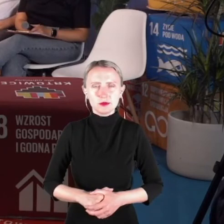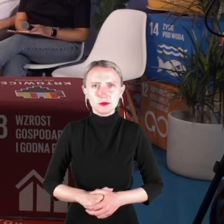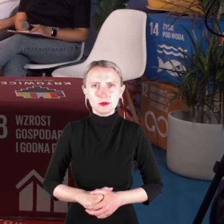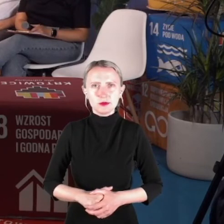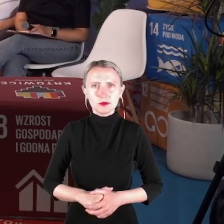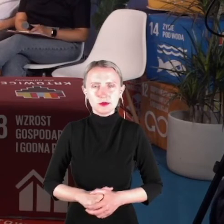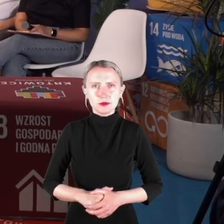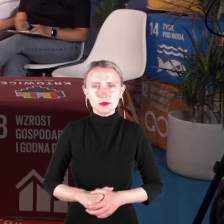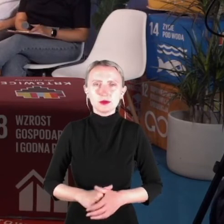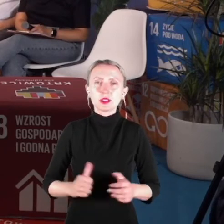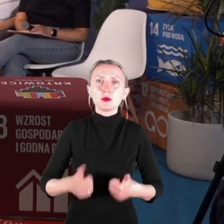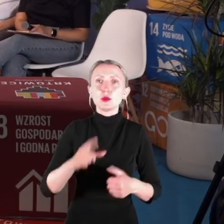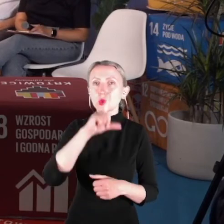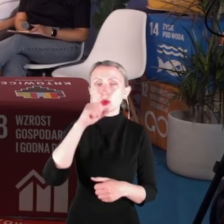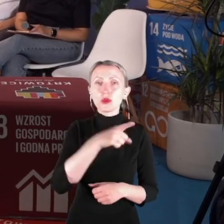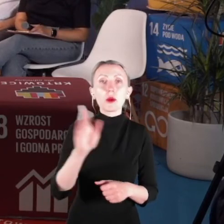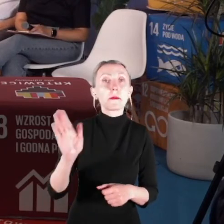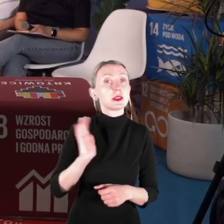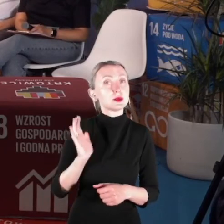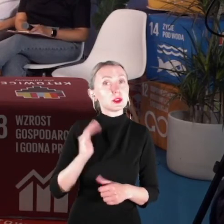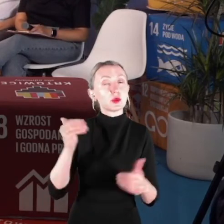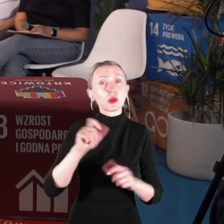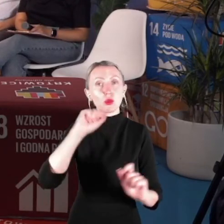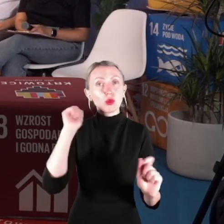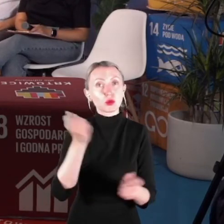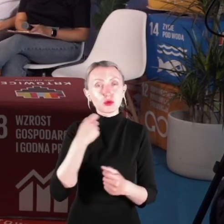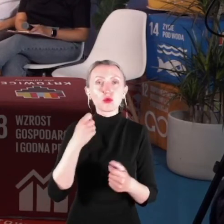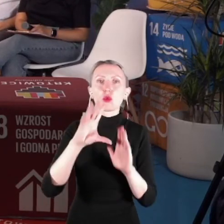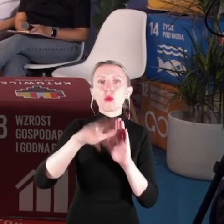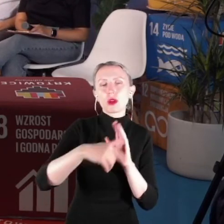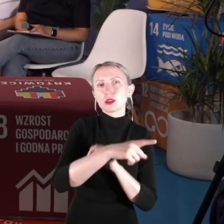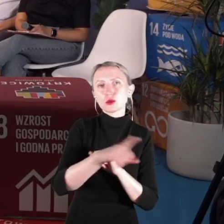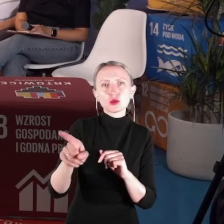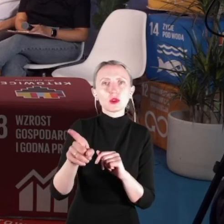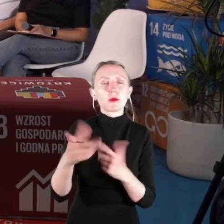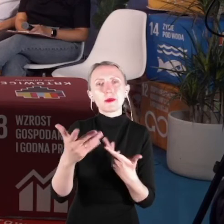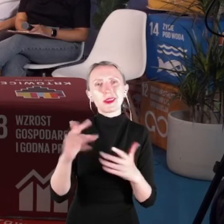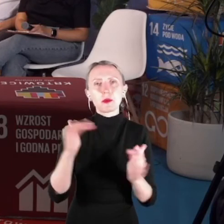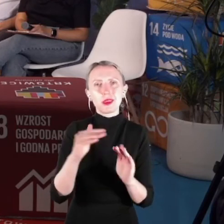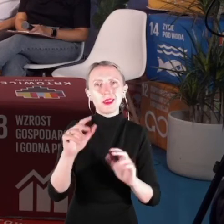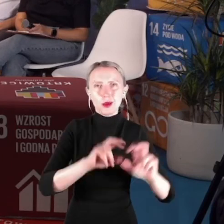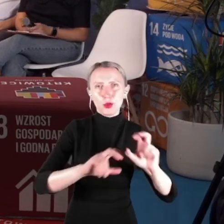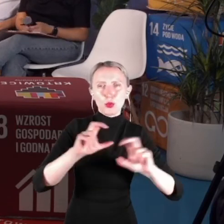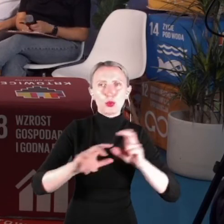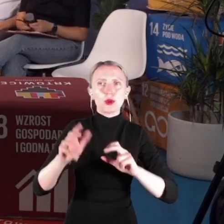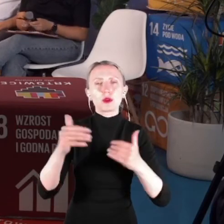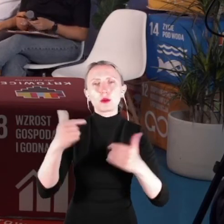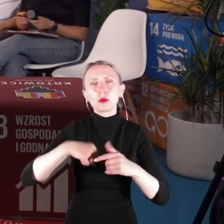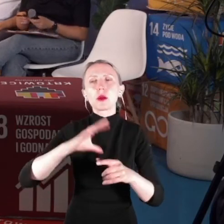safer, more pleasant experience. And that worked out, and then we continued to work with the city until